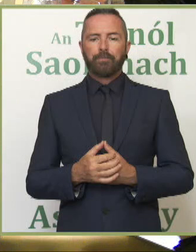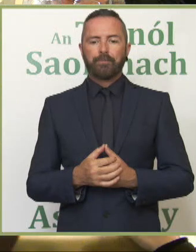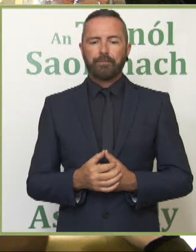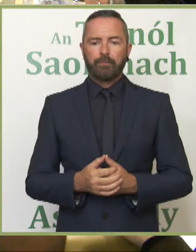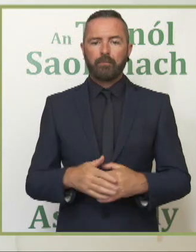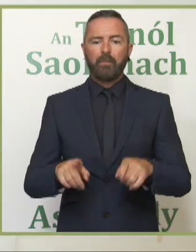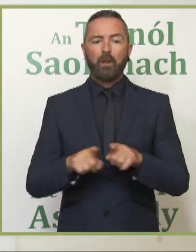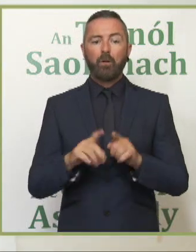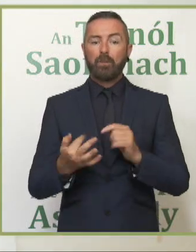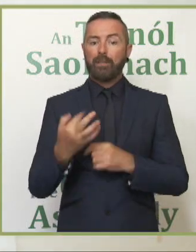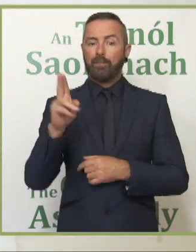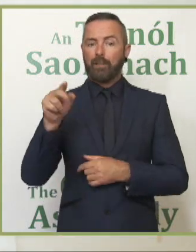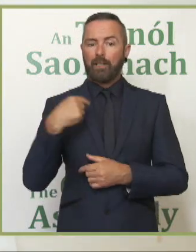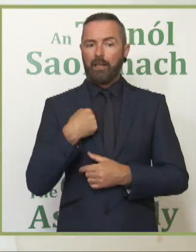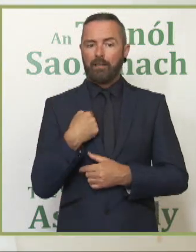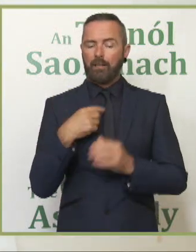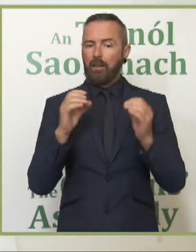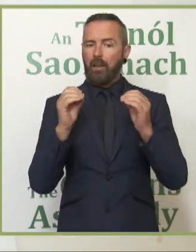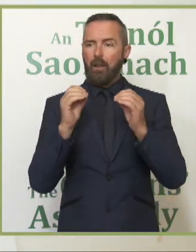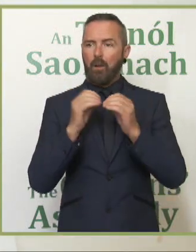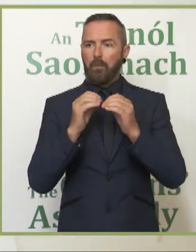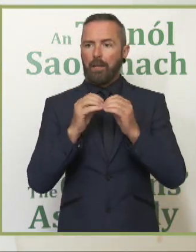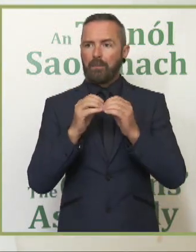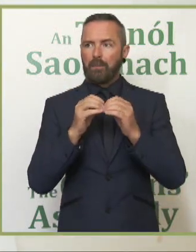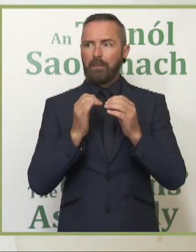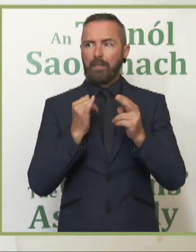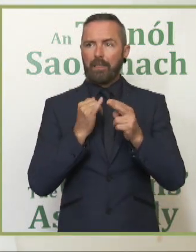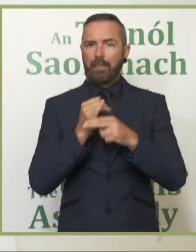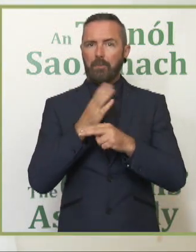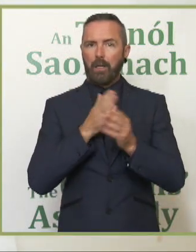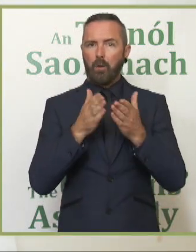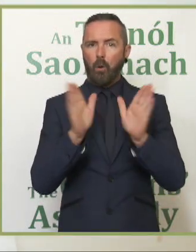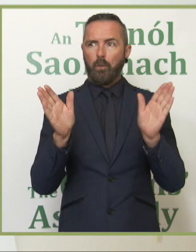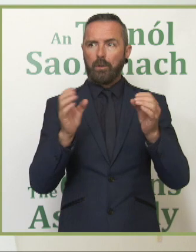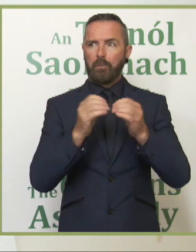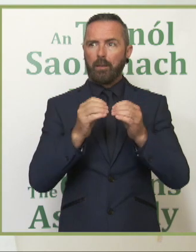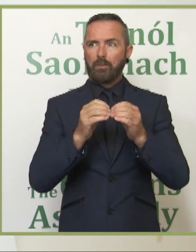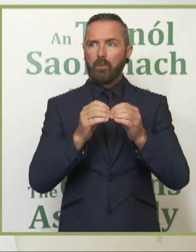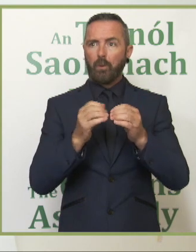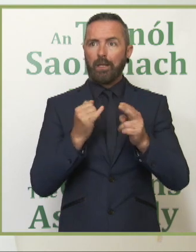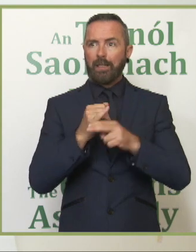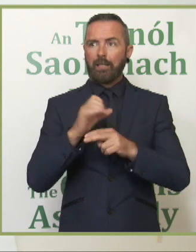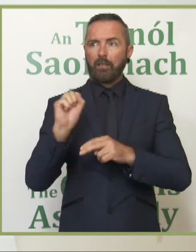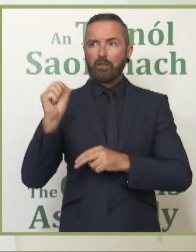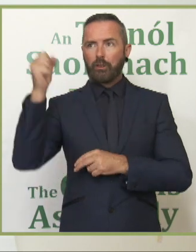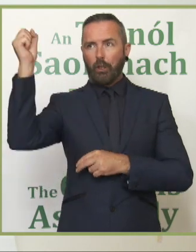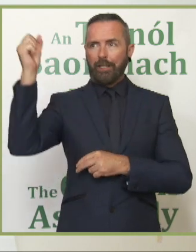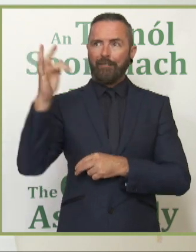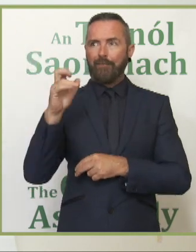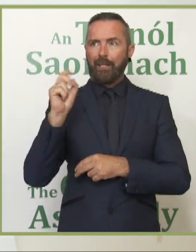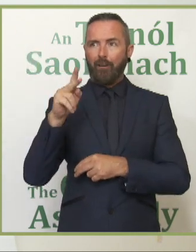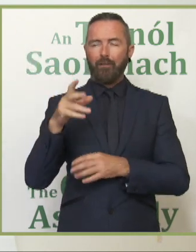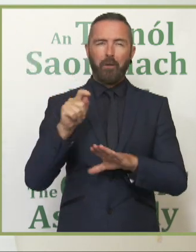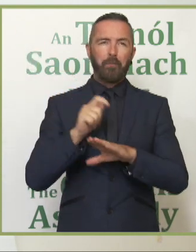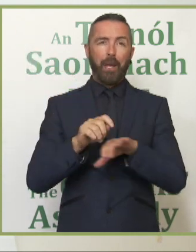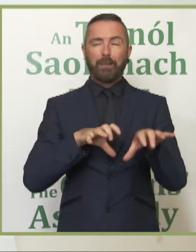And also, if I can, I did mention in my opening remarks that we are in sunny Fingal, and it's one of the best places in the country, but